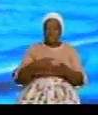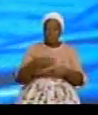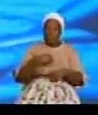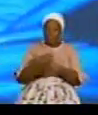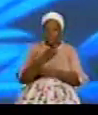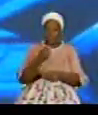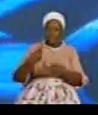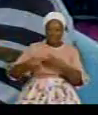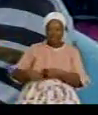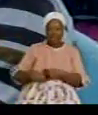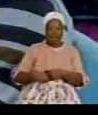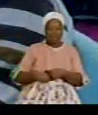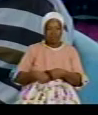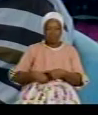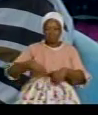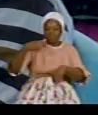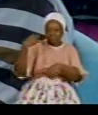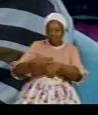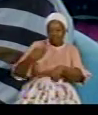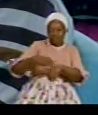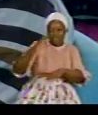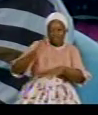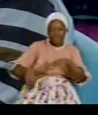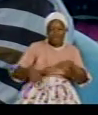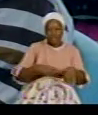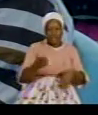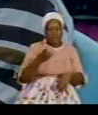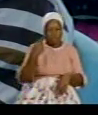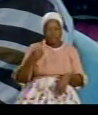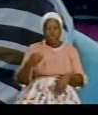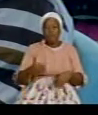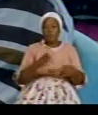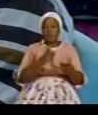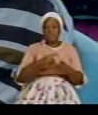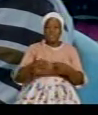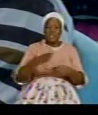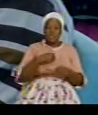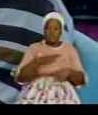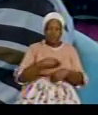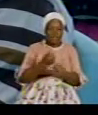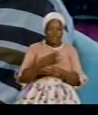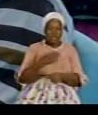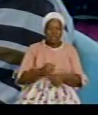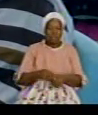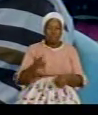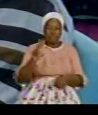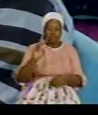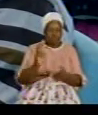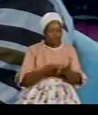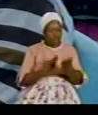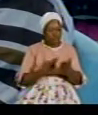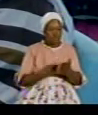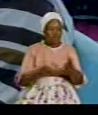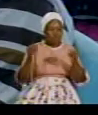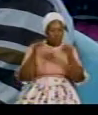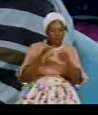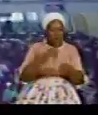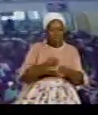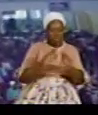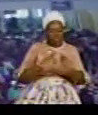their hearts were. It says they make them twofold more the child of